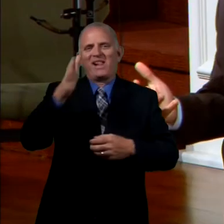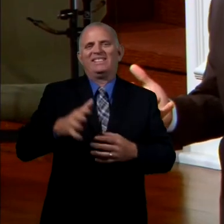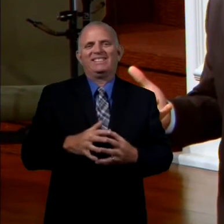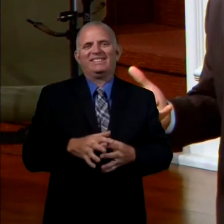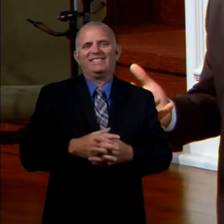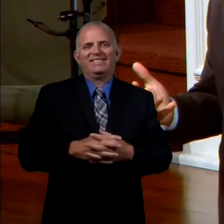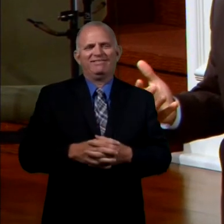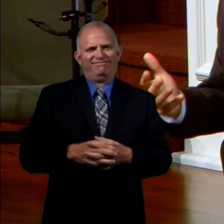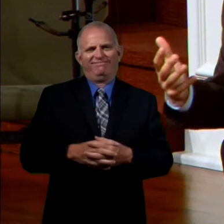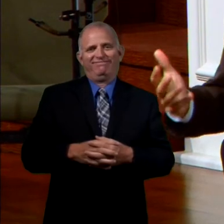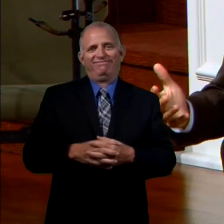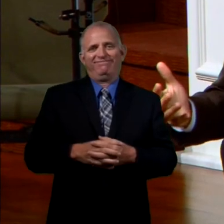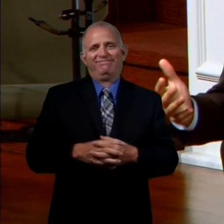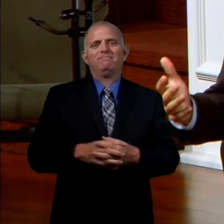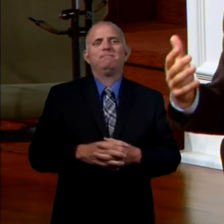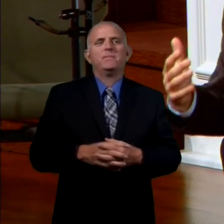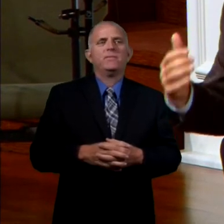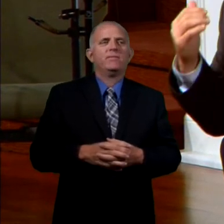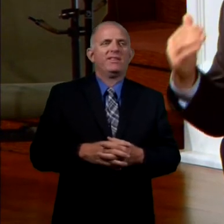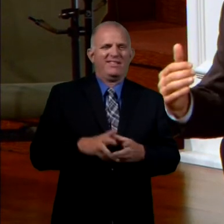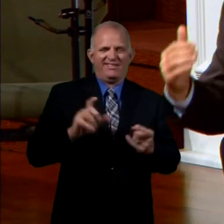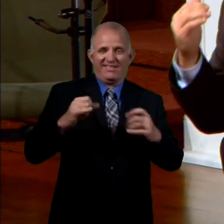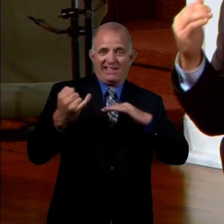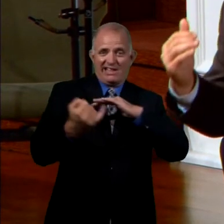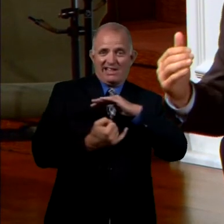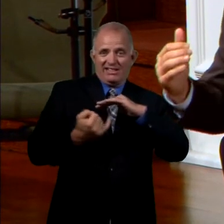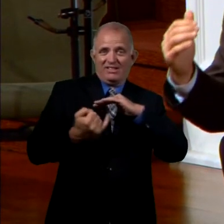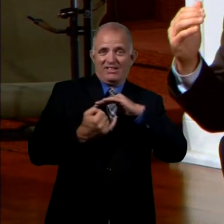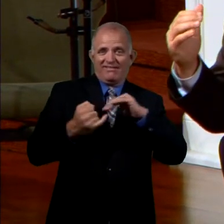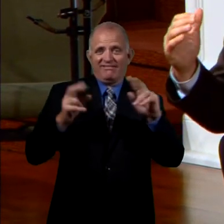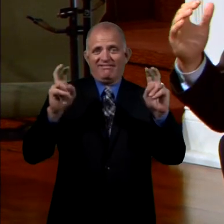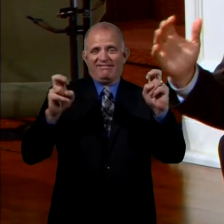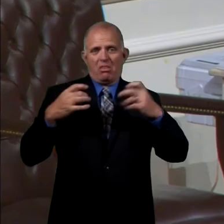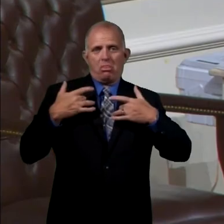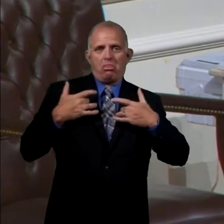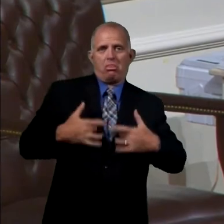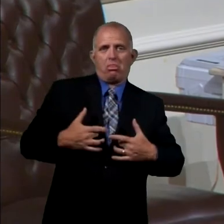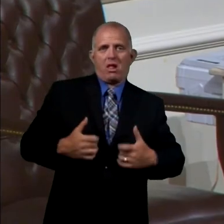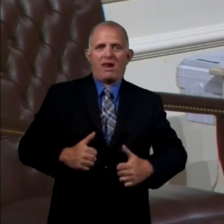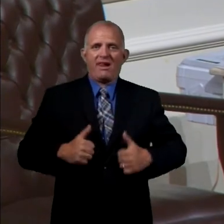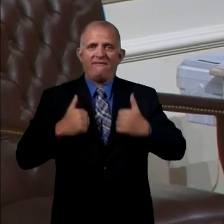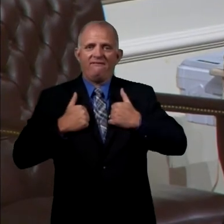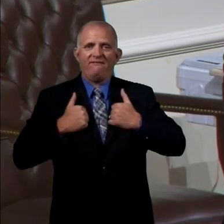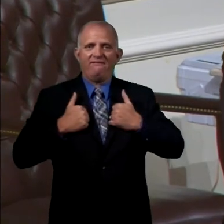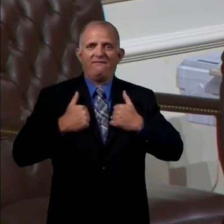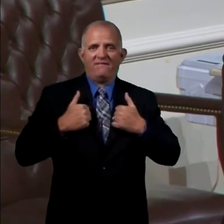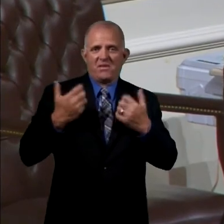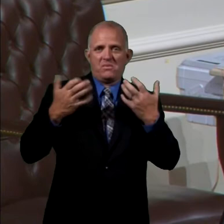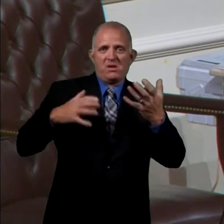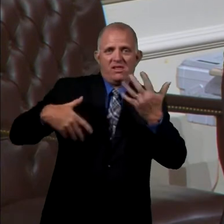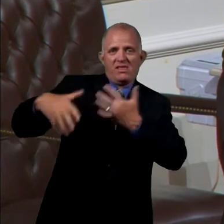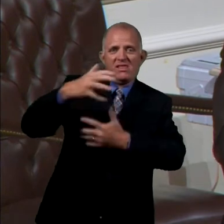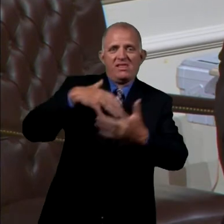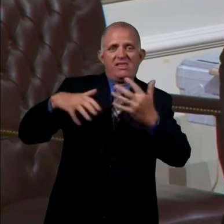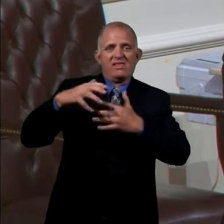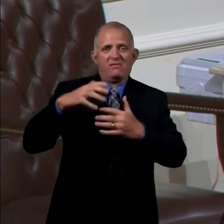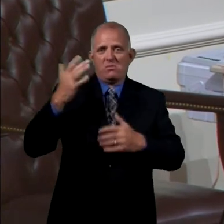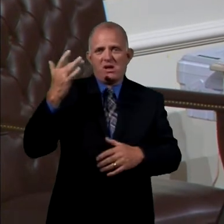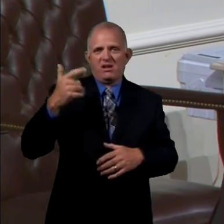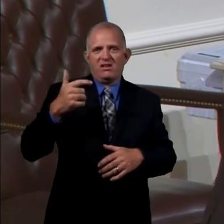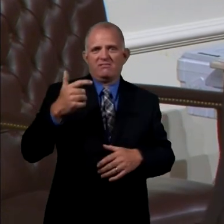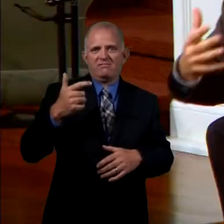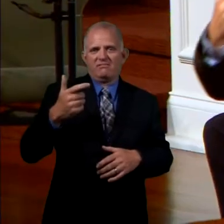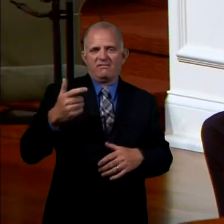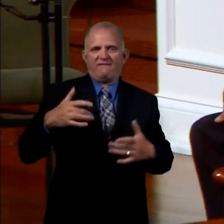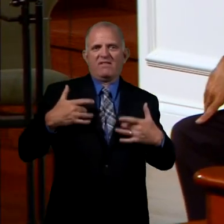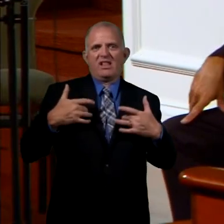at? Do you live an isolated, almost depressed life because you don't want to be around people because you feel depleted, you feel wrung out,